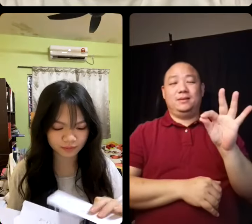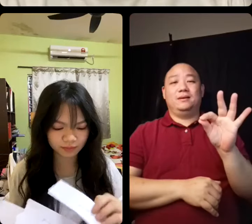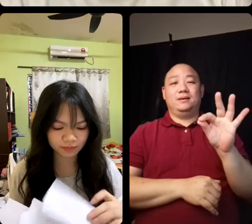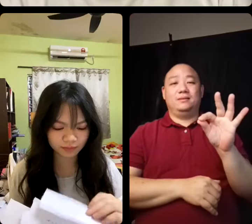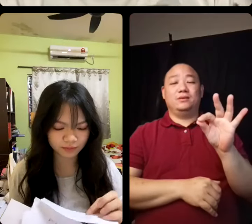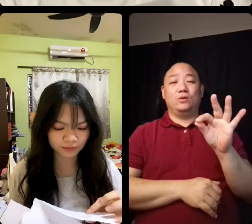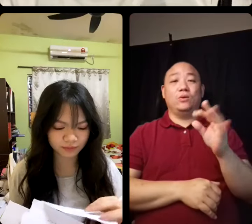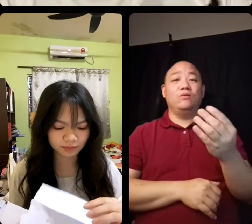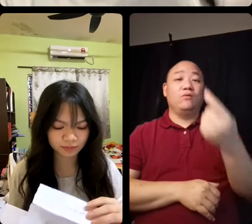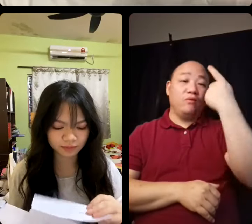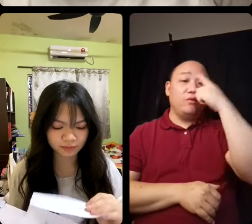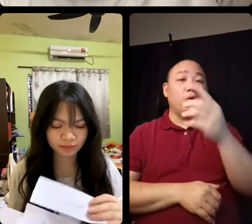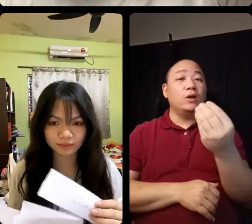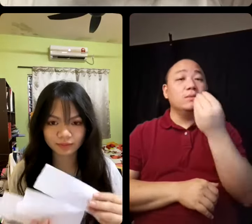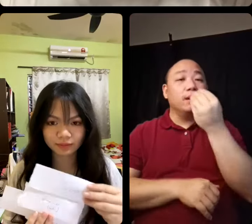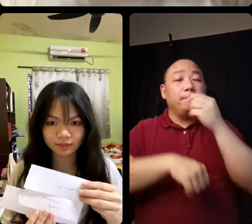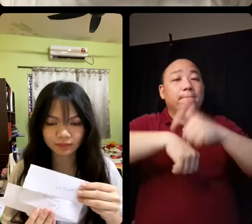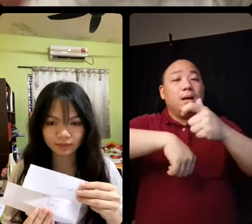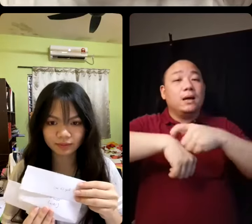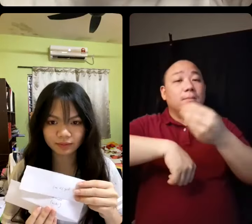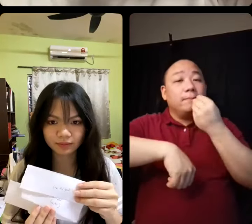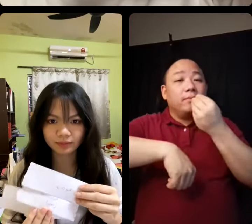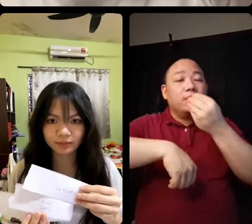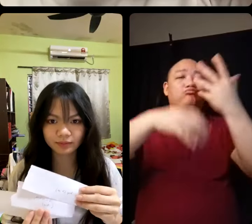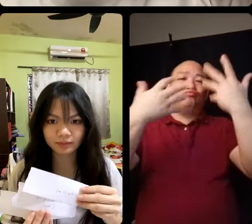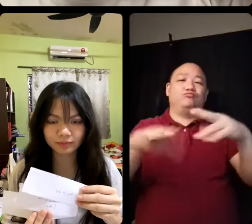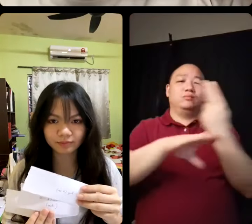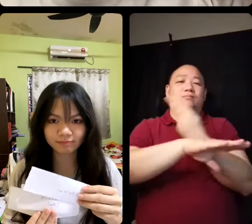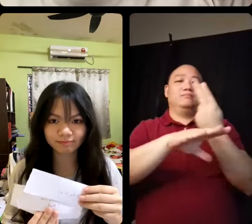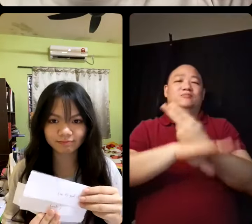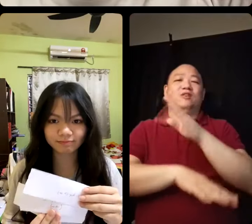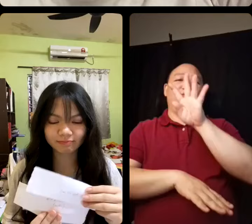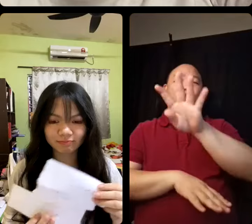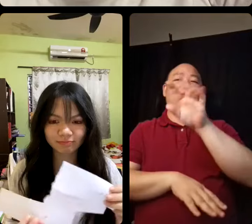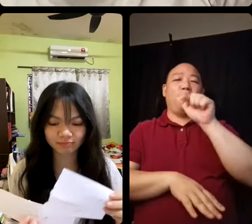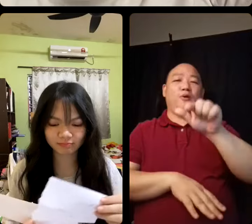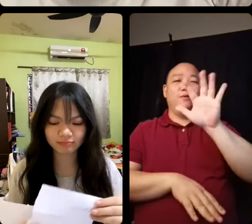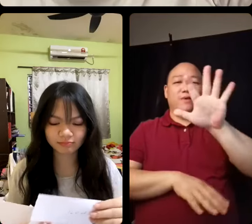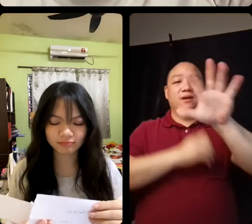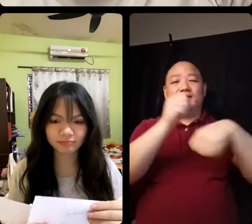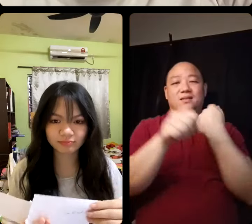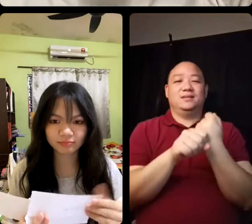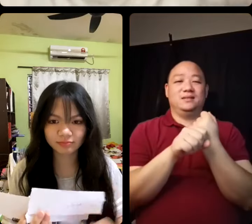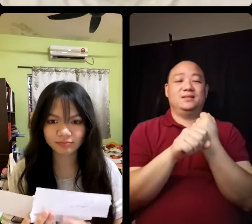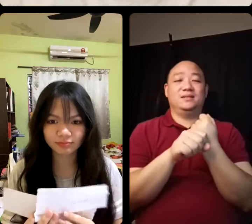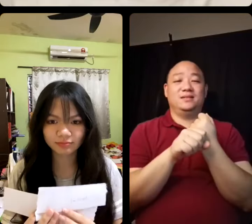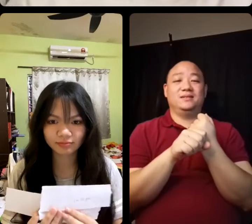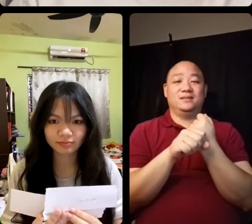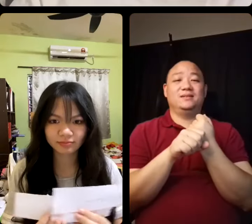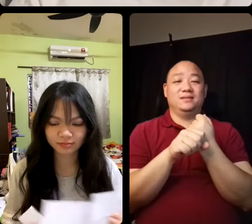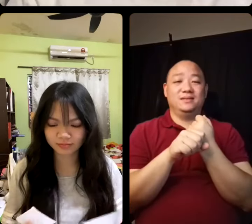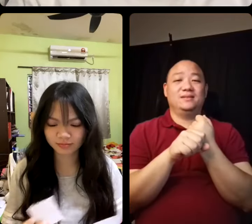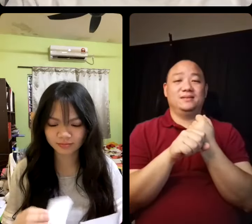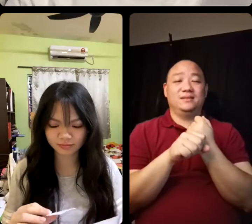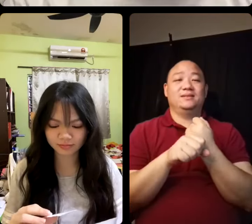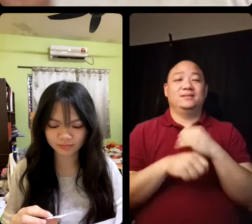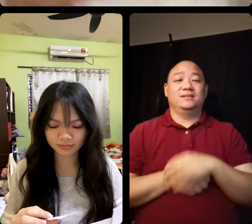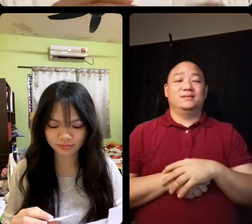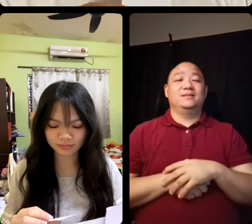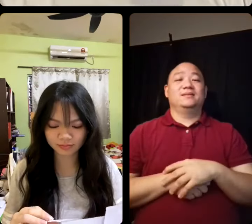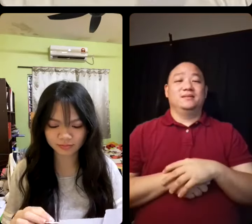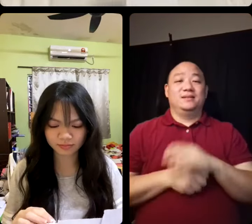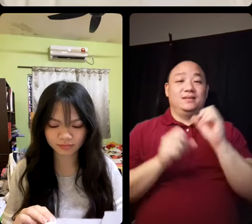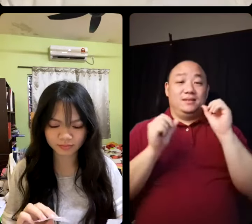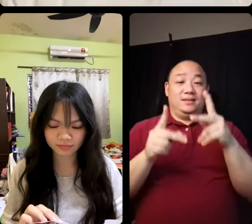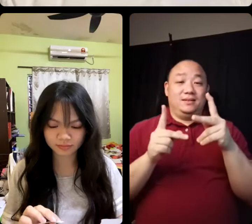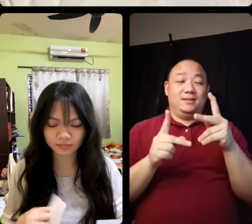4.5. Yes, okay. Eat, I spend 4.5 years in eating. All right, so I'm putting it in here. Correct. All right. So just a